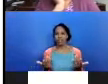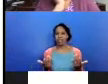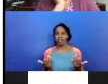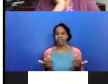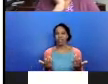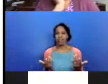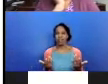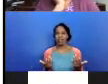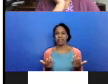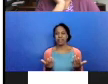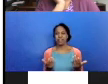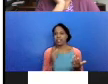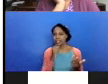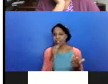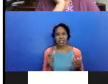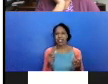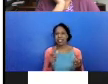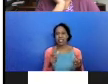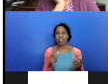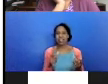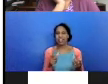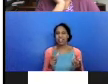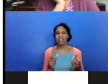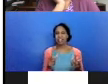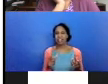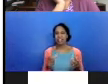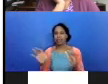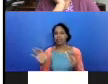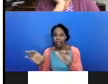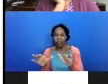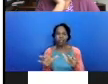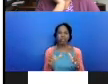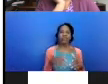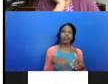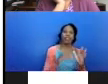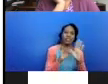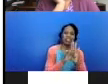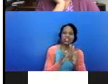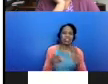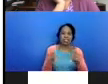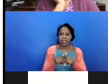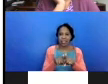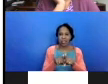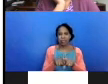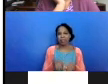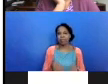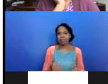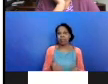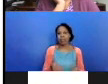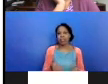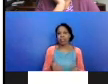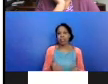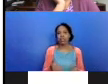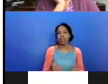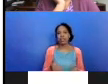mean, that often I want to highlight actually the tensions between the men's, how the men might prefer to be